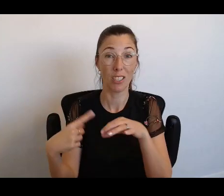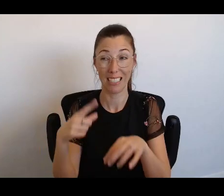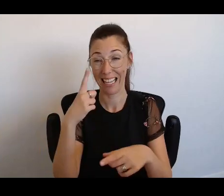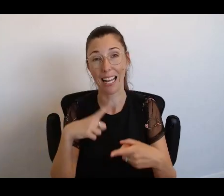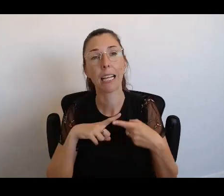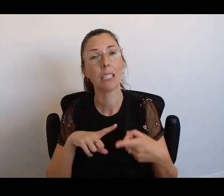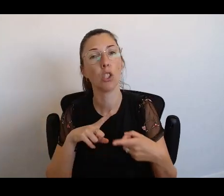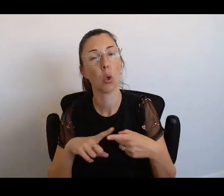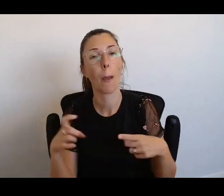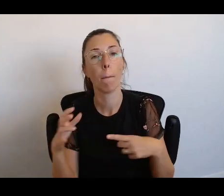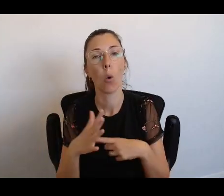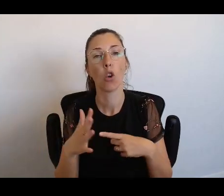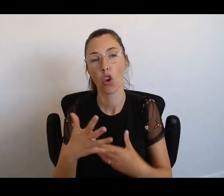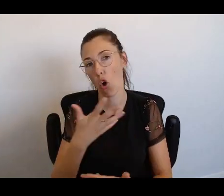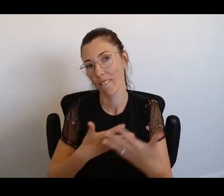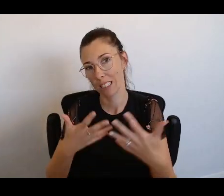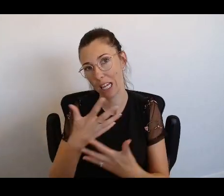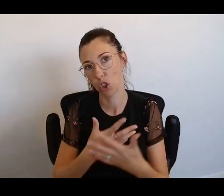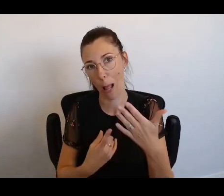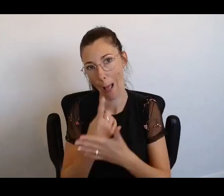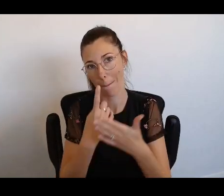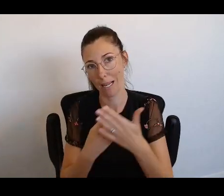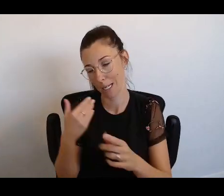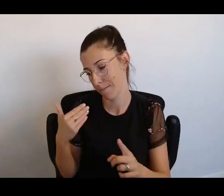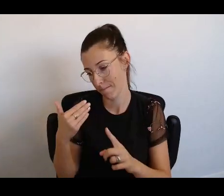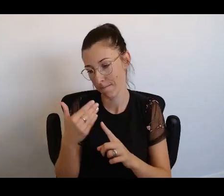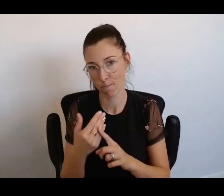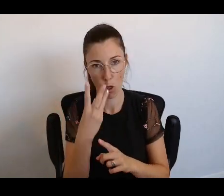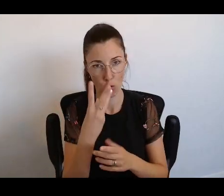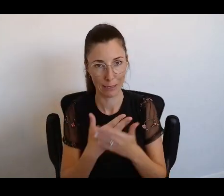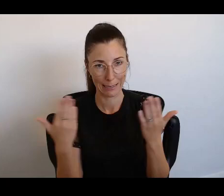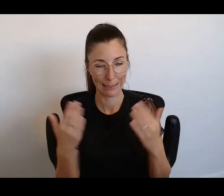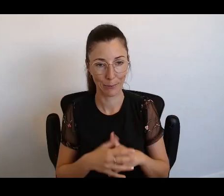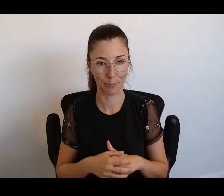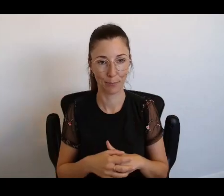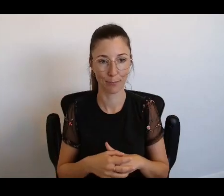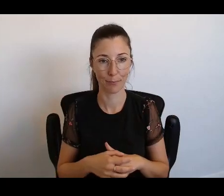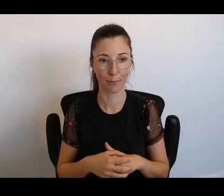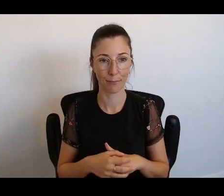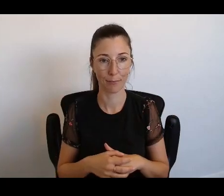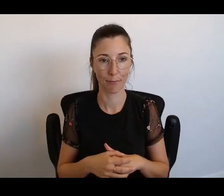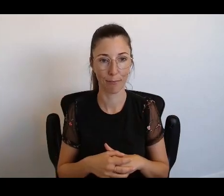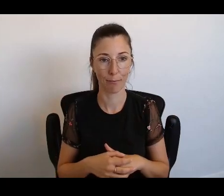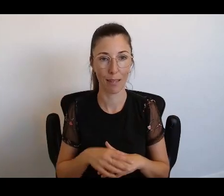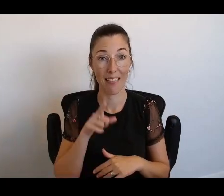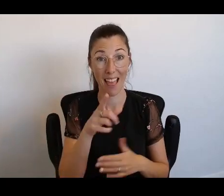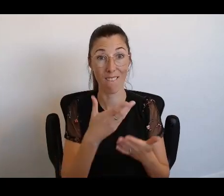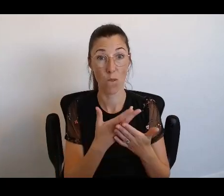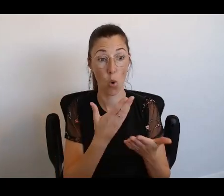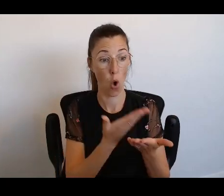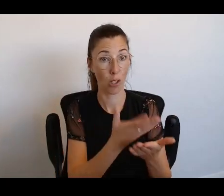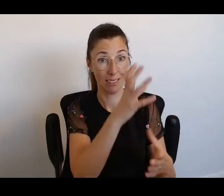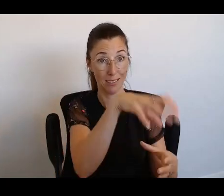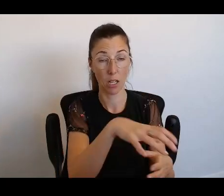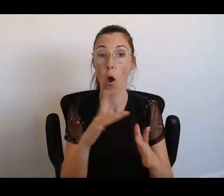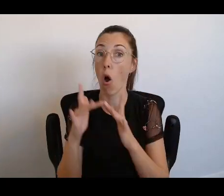know that have been happening here over the last 3 days. That is for on-site. Online, we'll also have